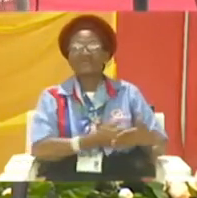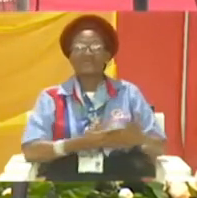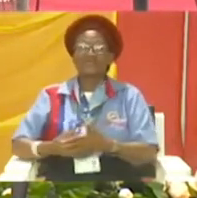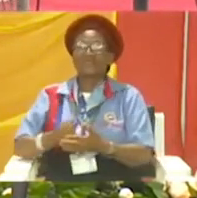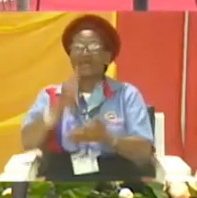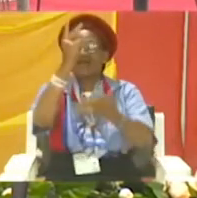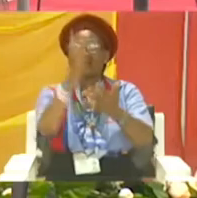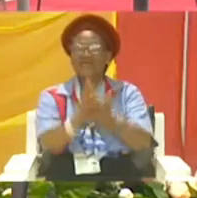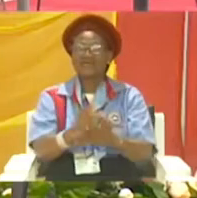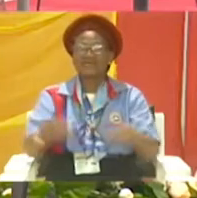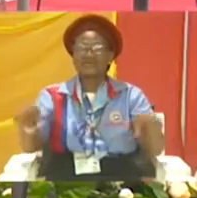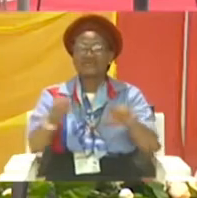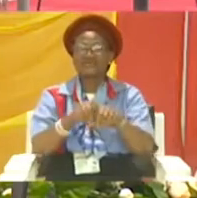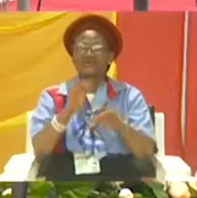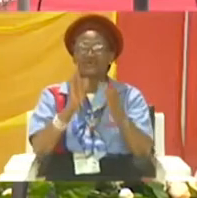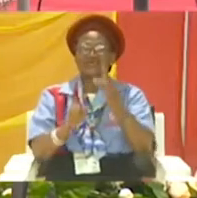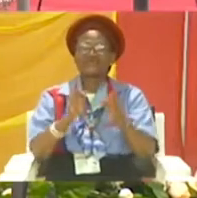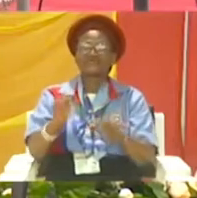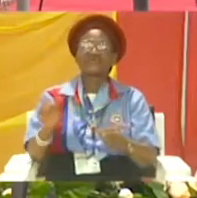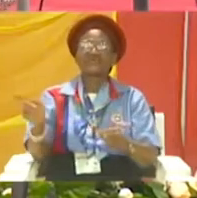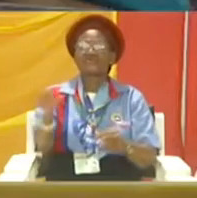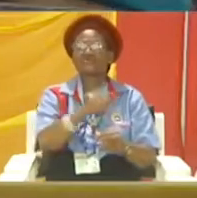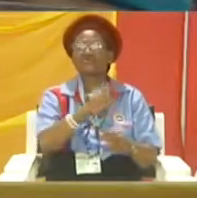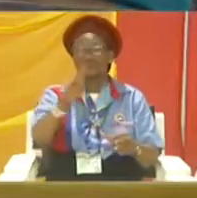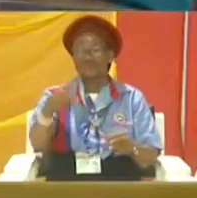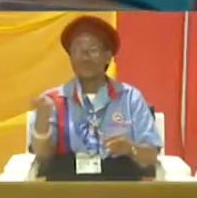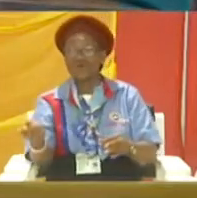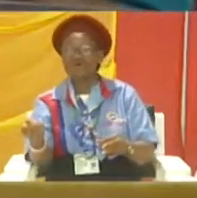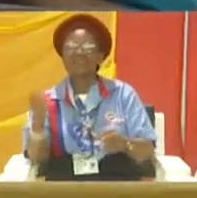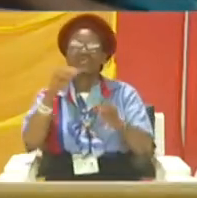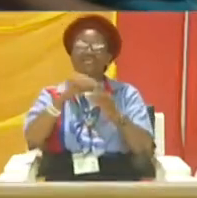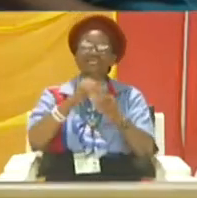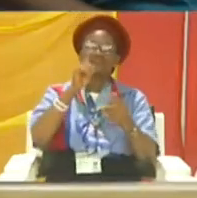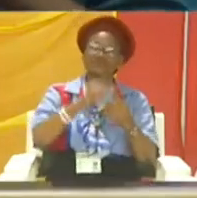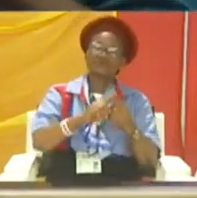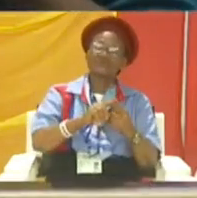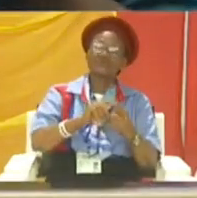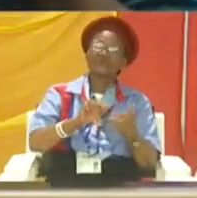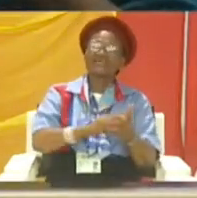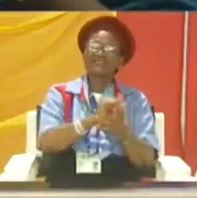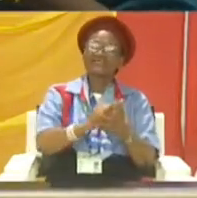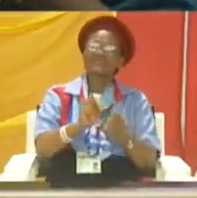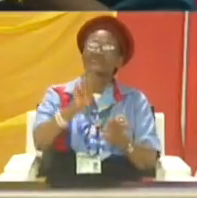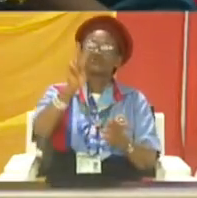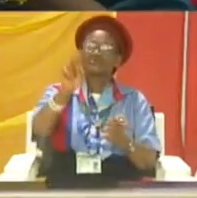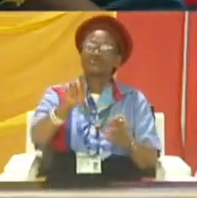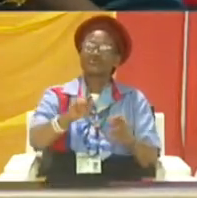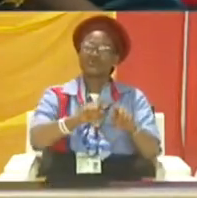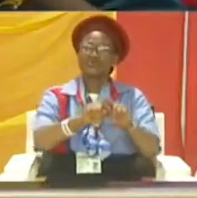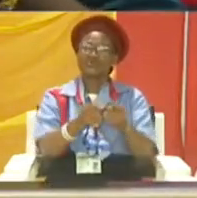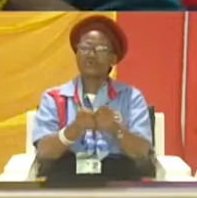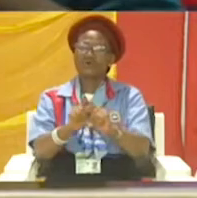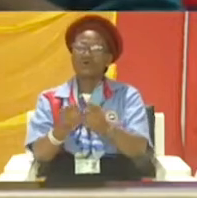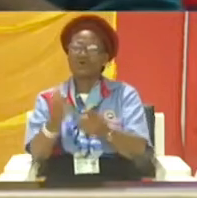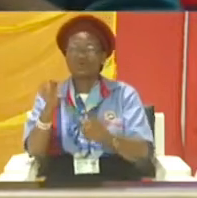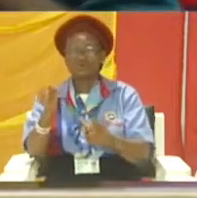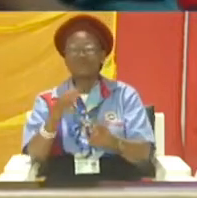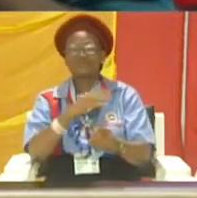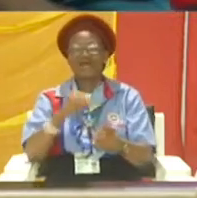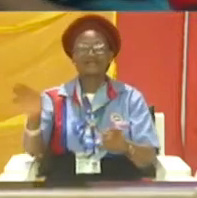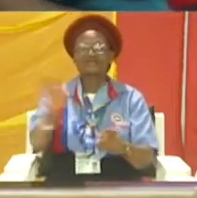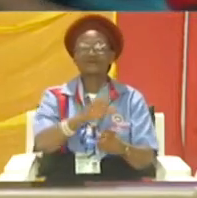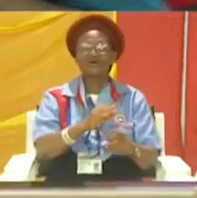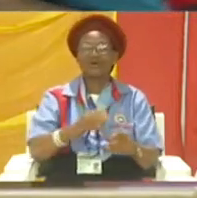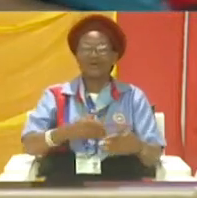into either of these two categories, and your children are here